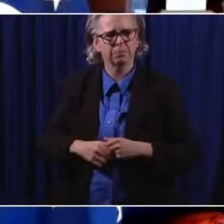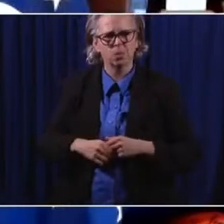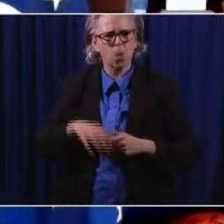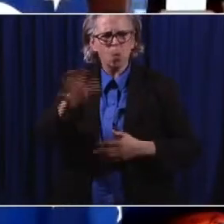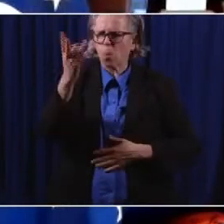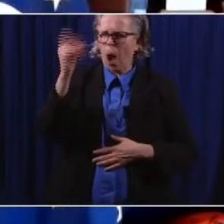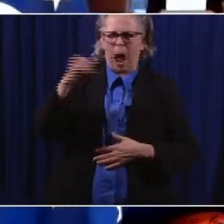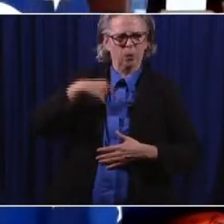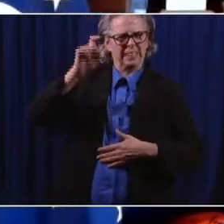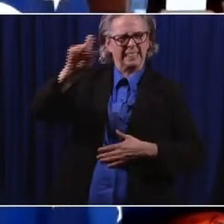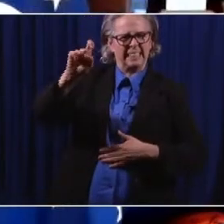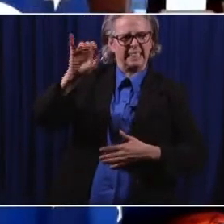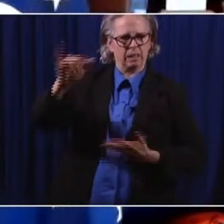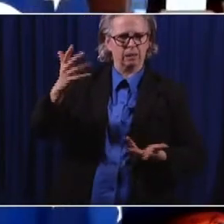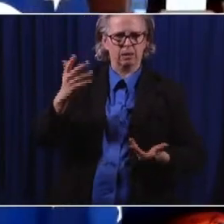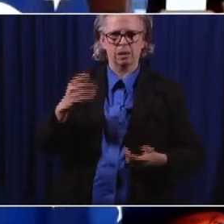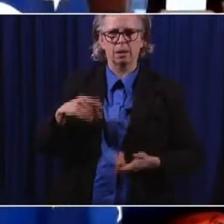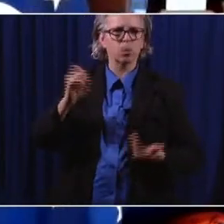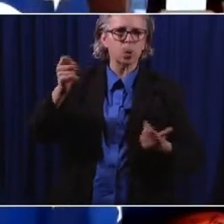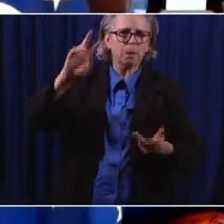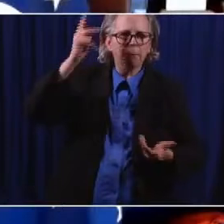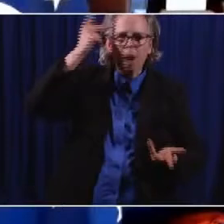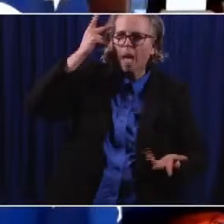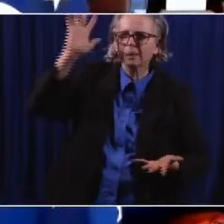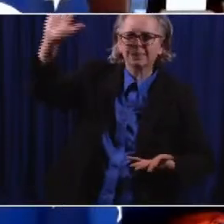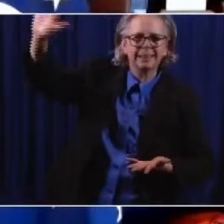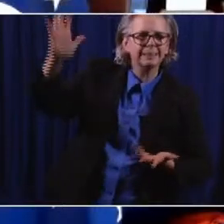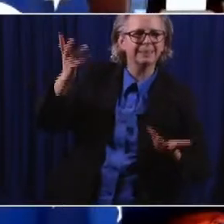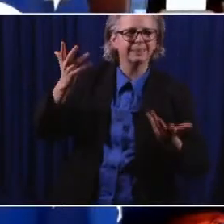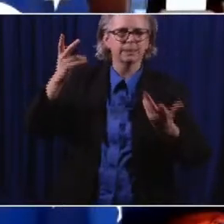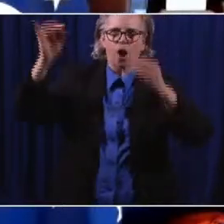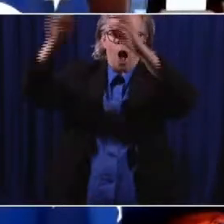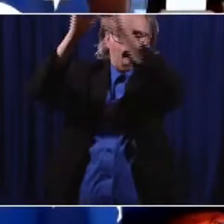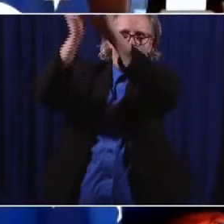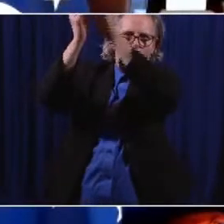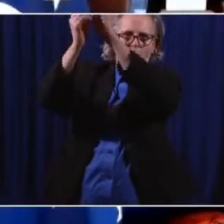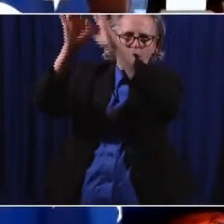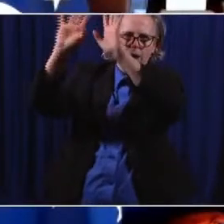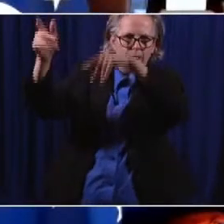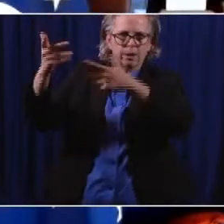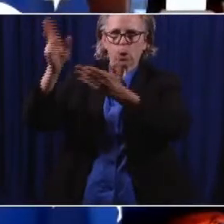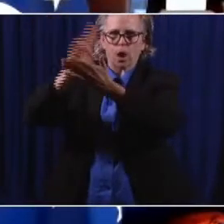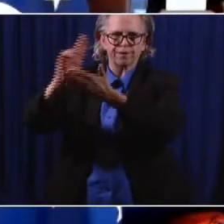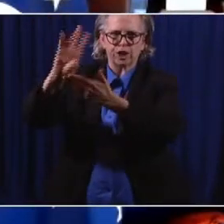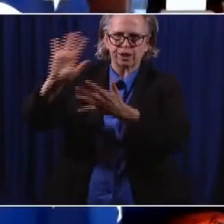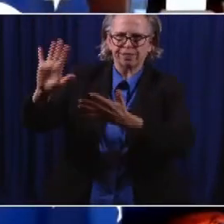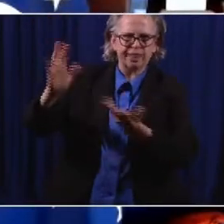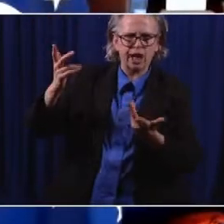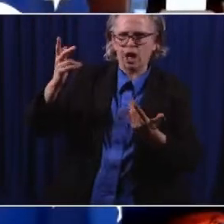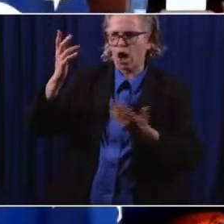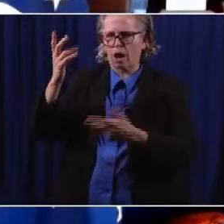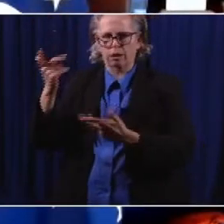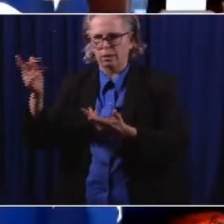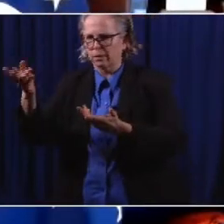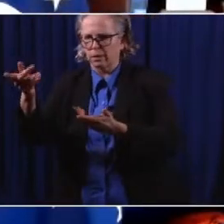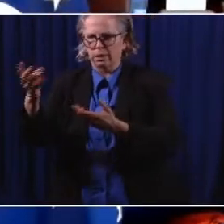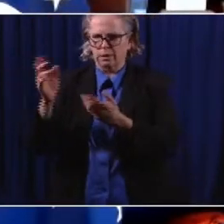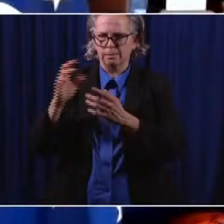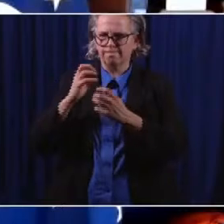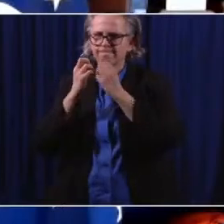intellectual property out of the university system, both from a standpoint of contract negotiations and